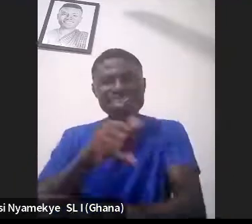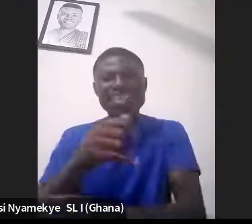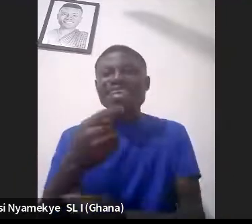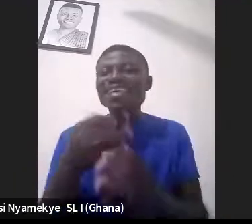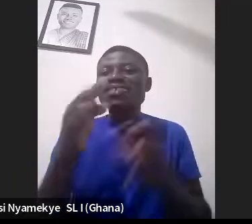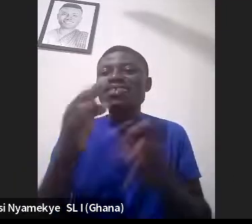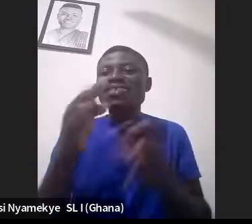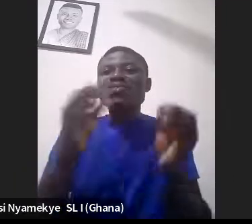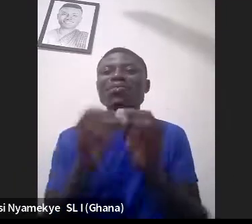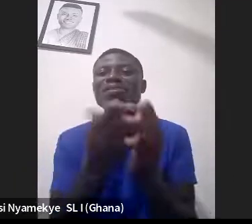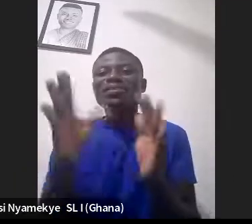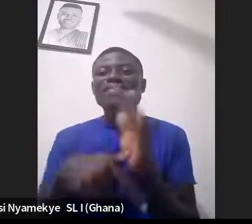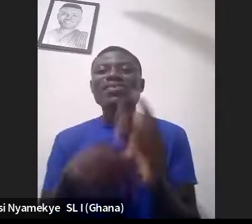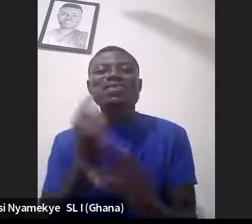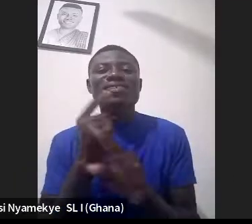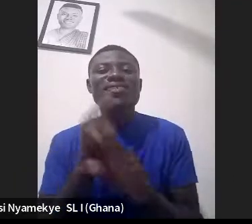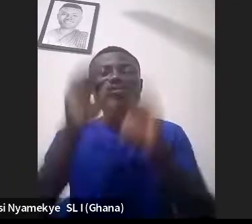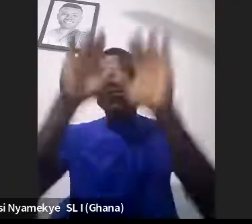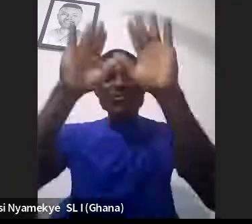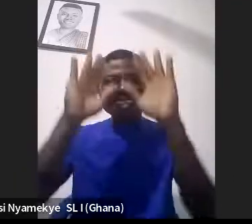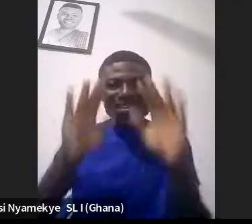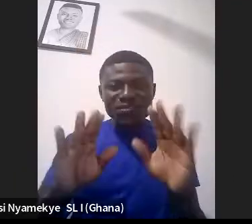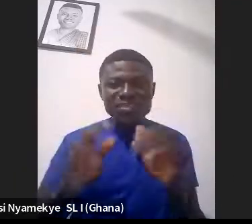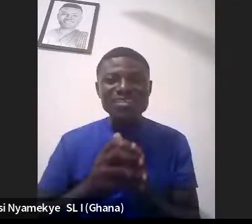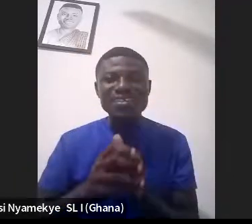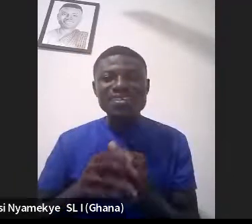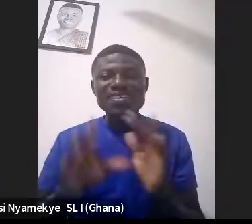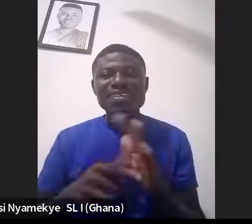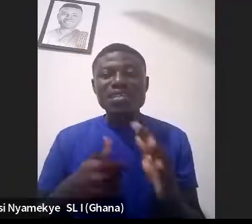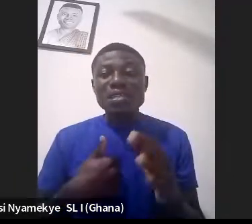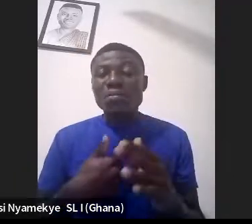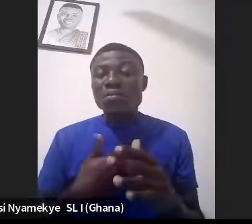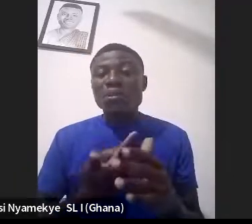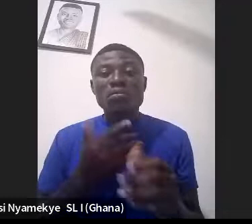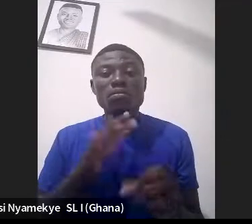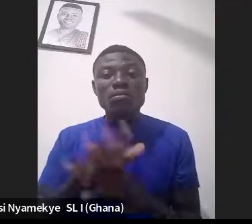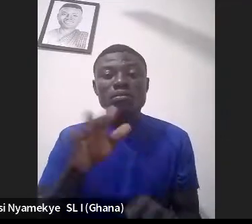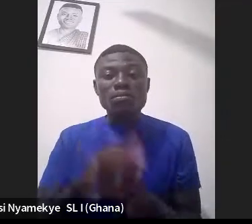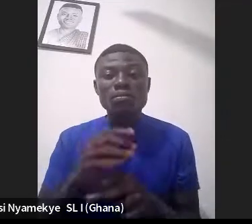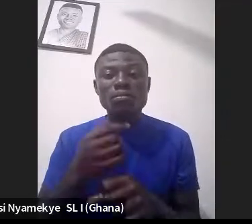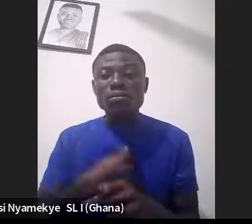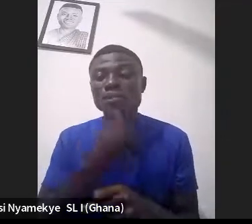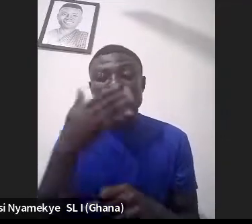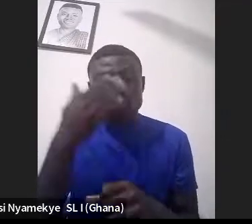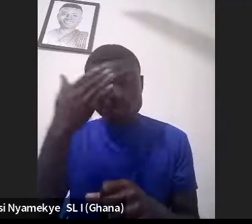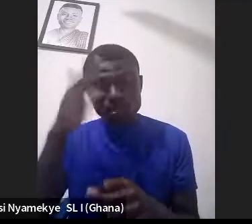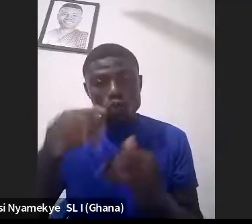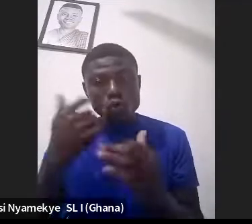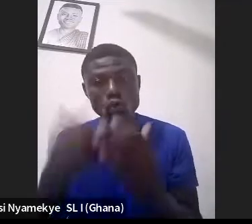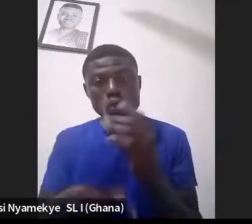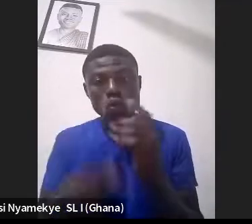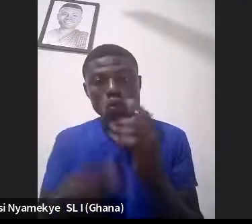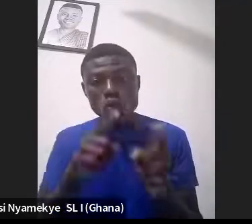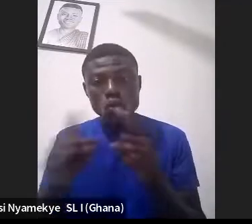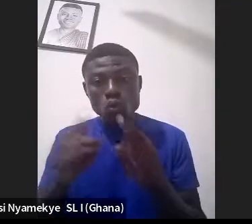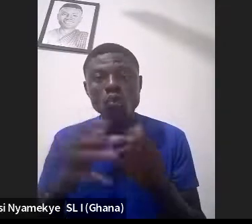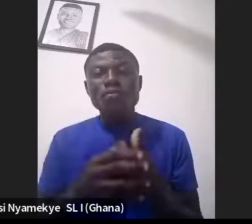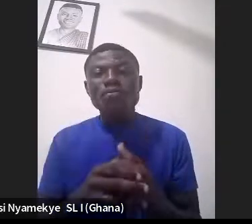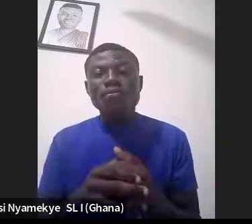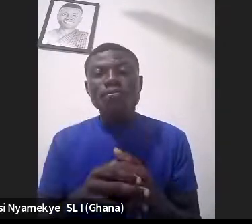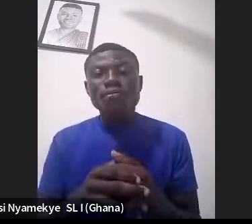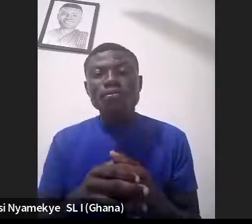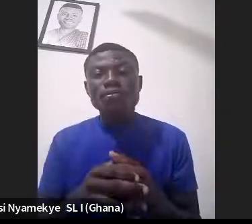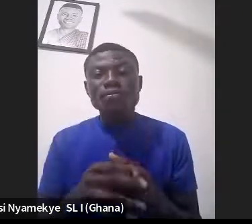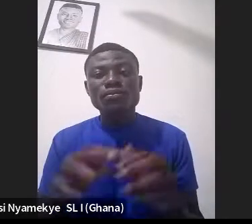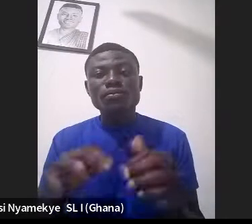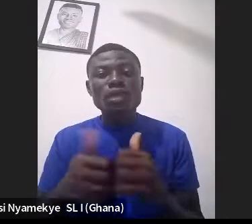it's just amazing, and I'm totally overwhelmed with his presence. How has his